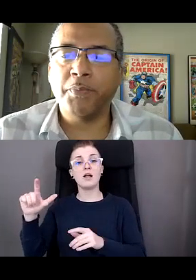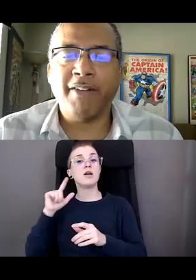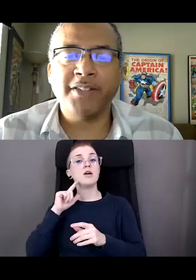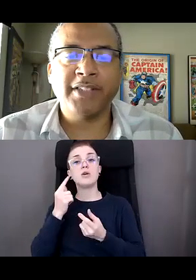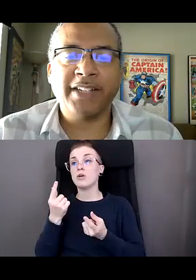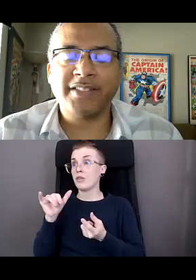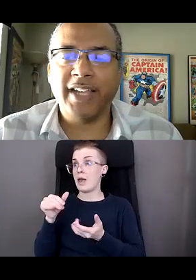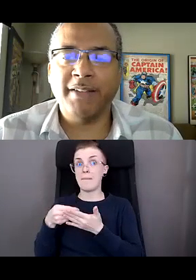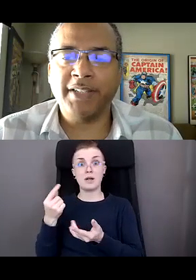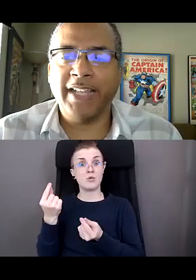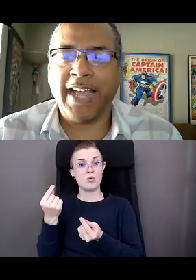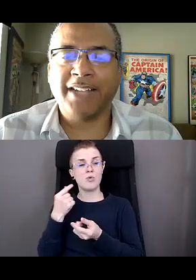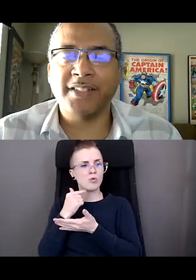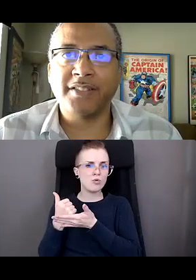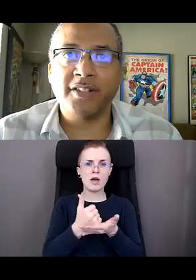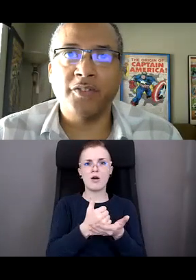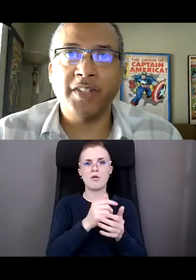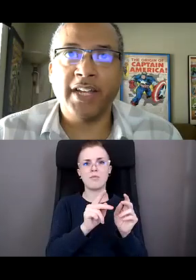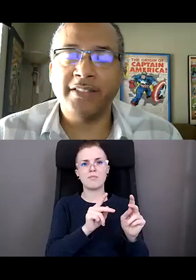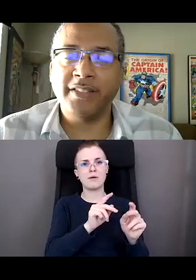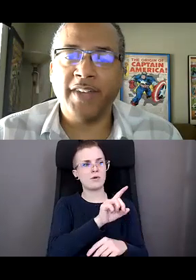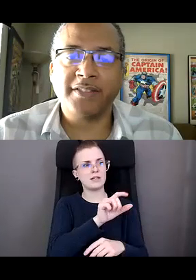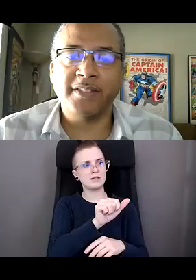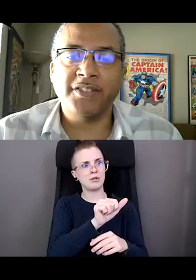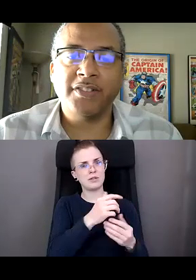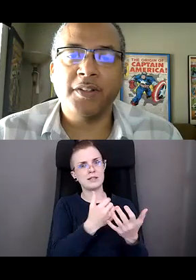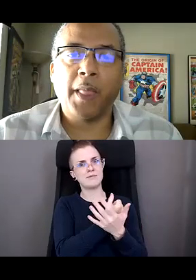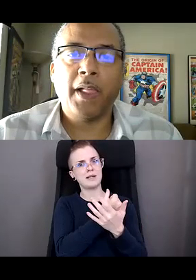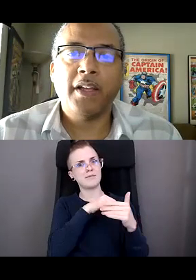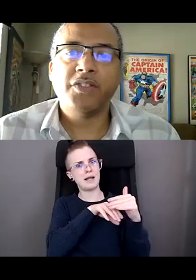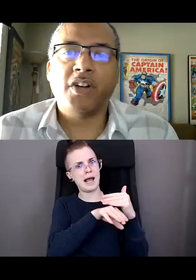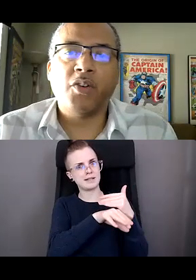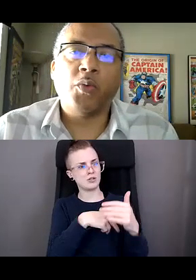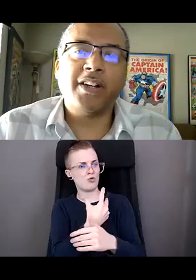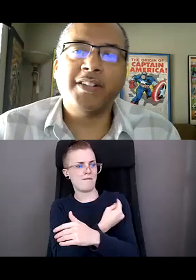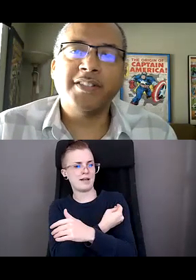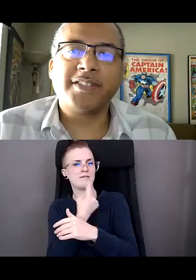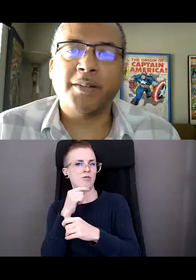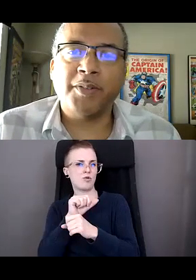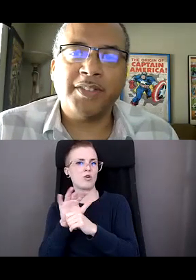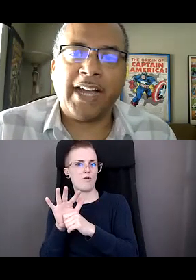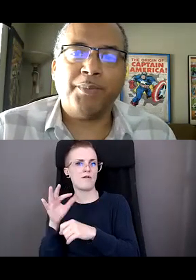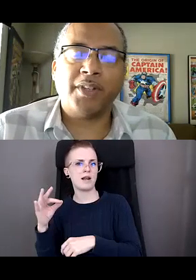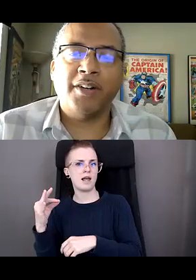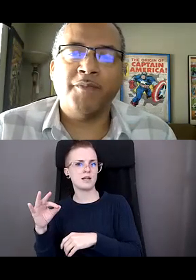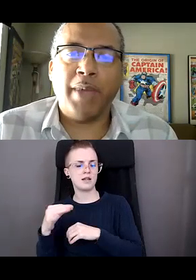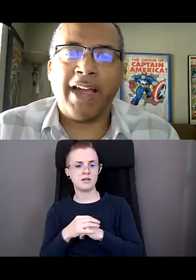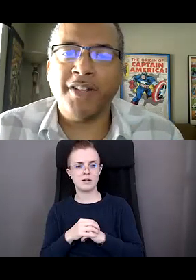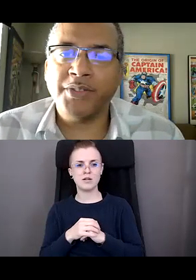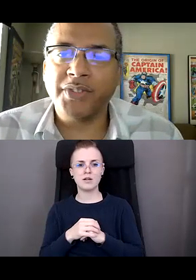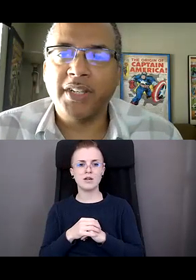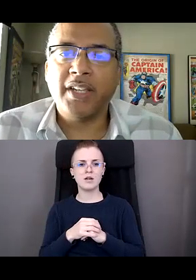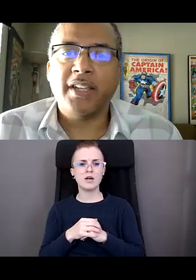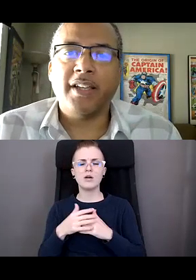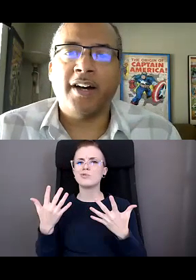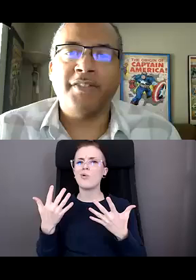these barriers and gain access to the COVID-19 vaccination. So what are some of the types of